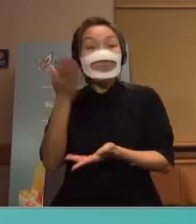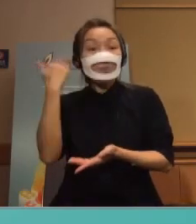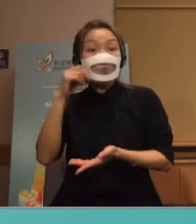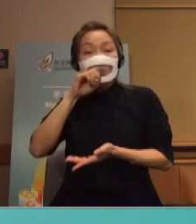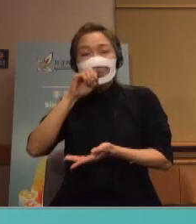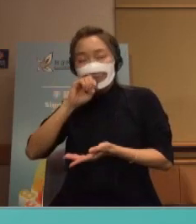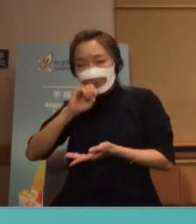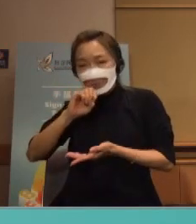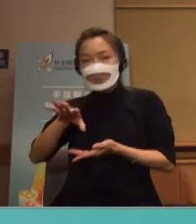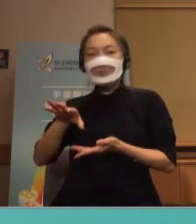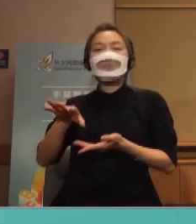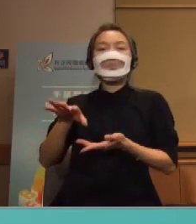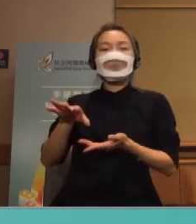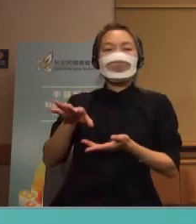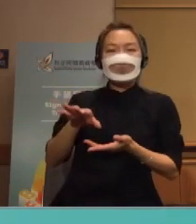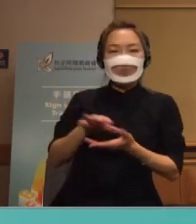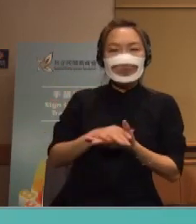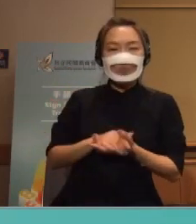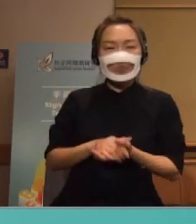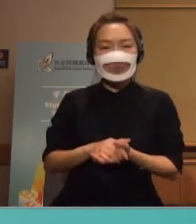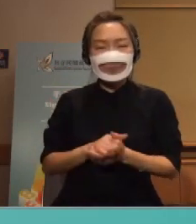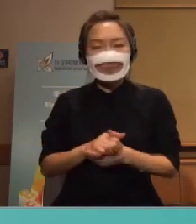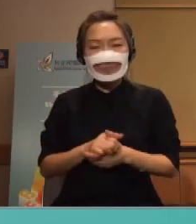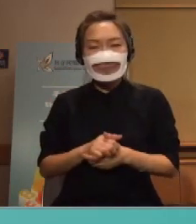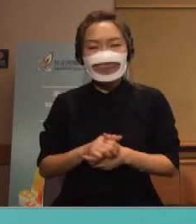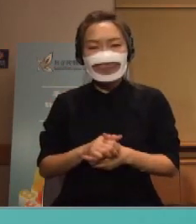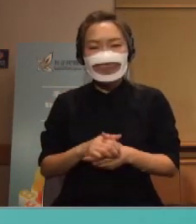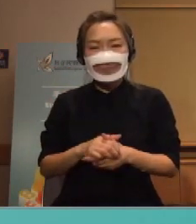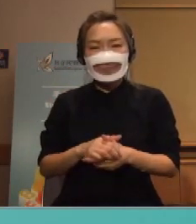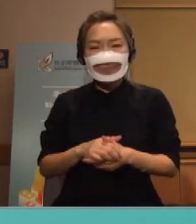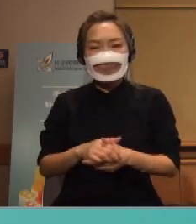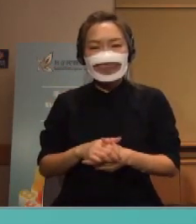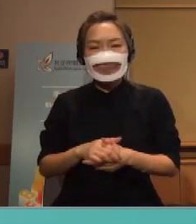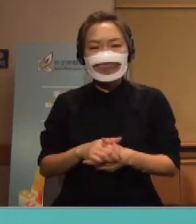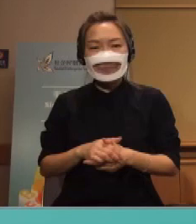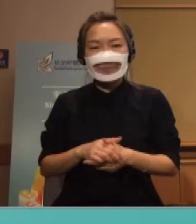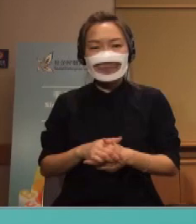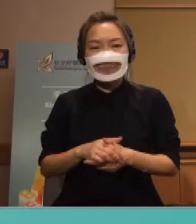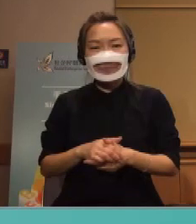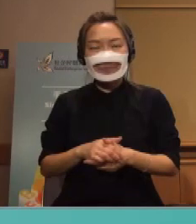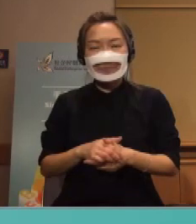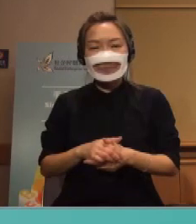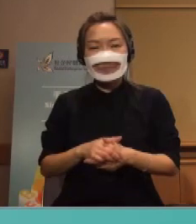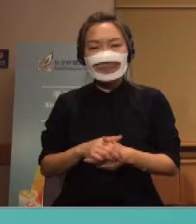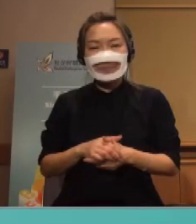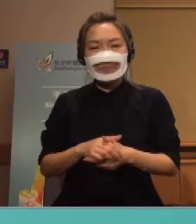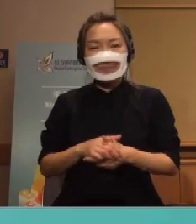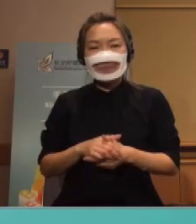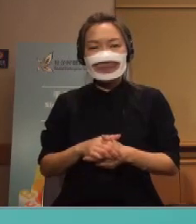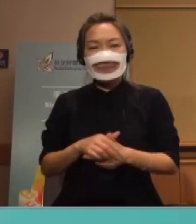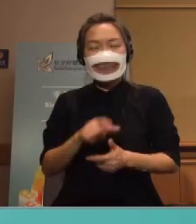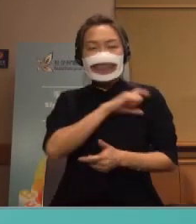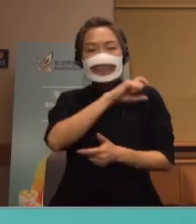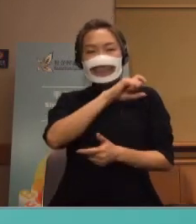that getting on-ramp and off-ramp with wallets and also buying tokens from an exchange